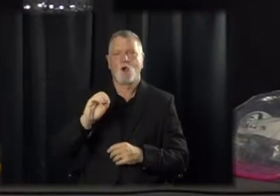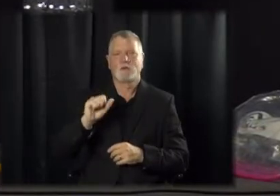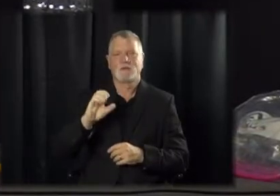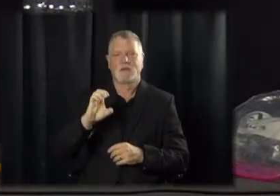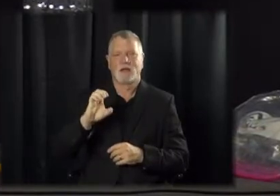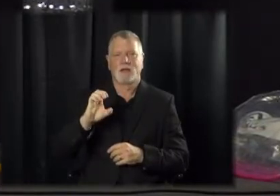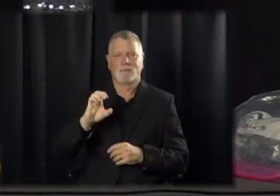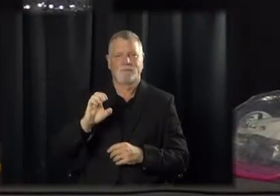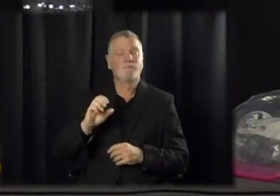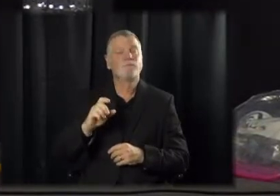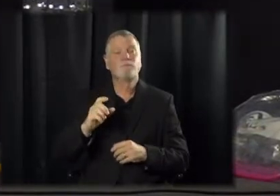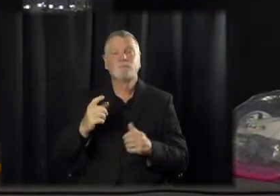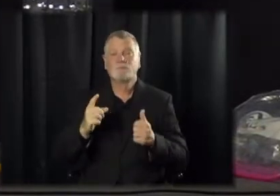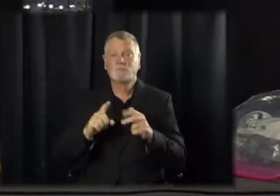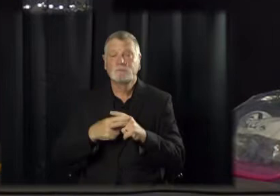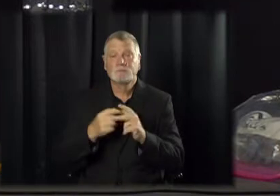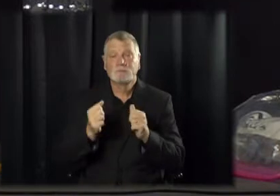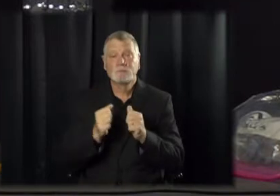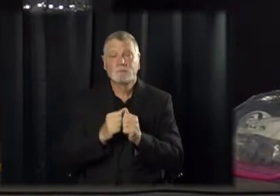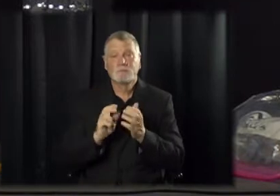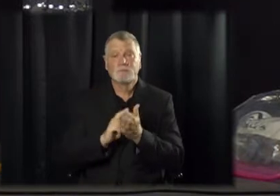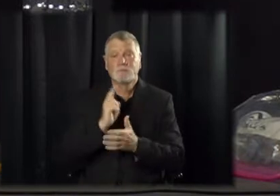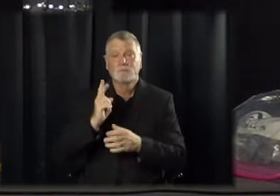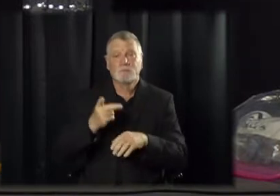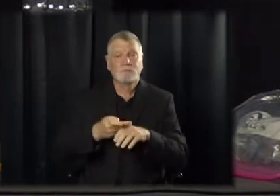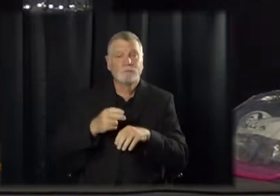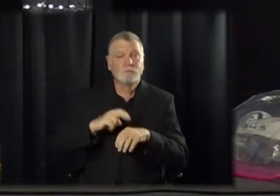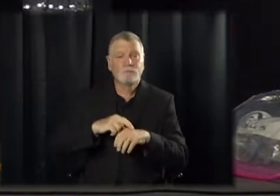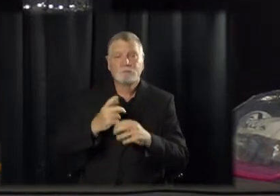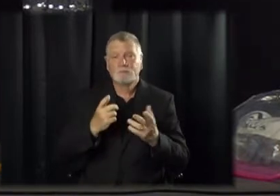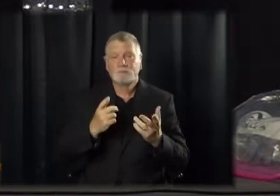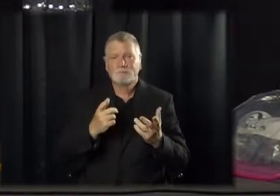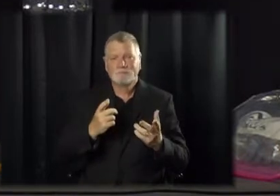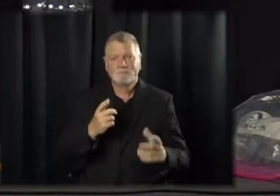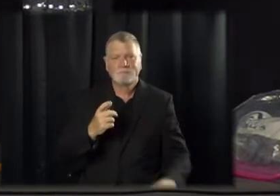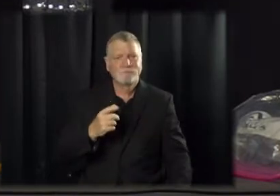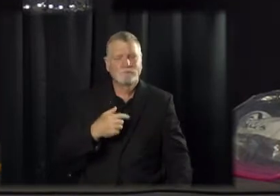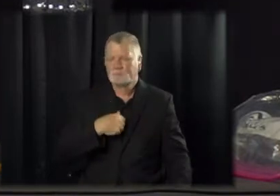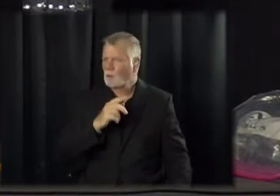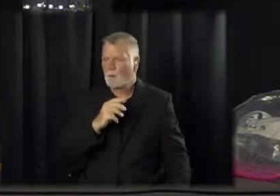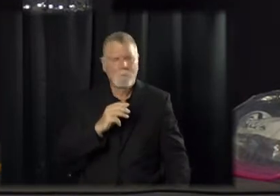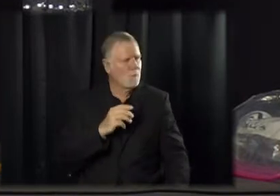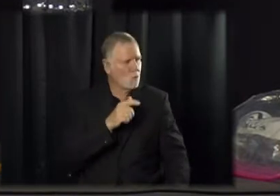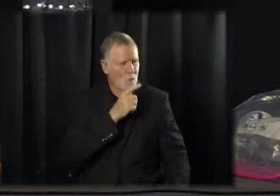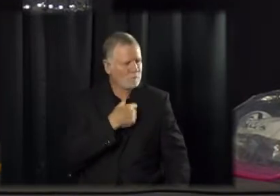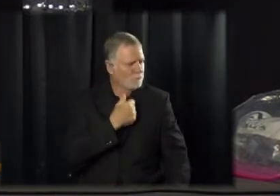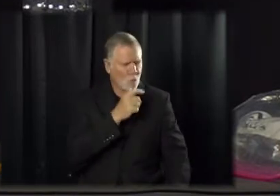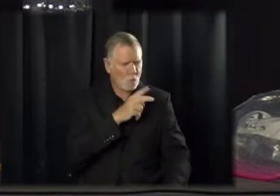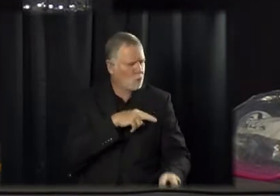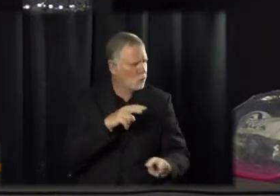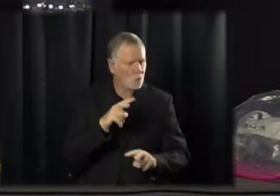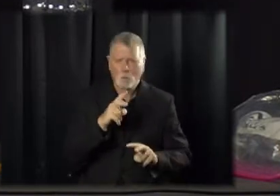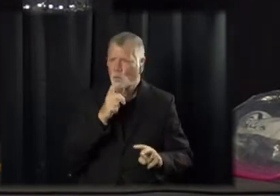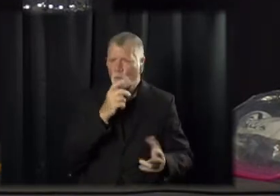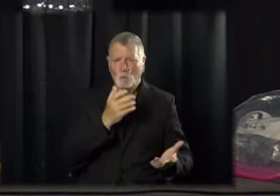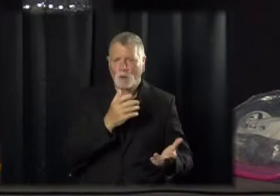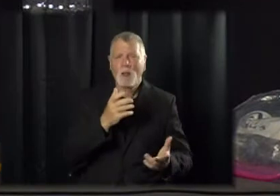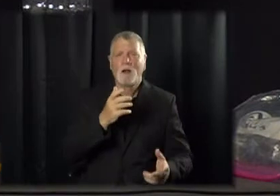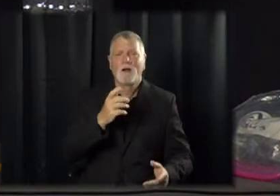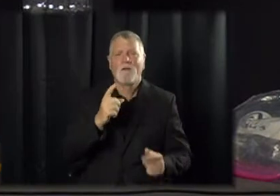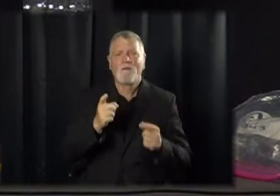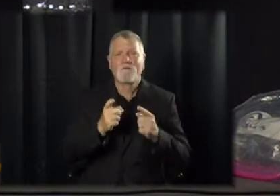starting with UPR, I believe Maria Lopez. Oh, gosh, I'm having trouble seeing that, the